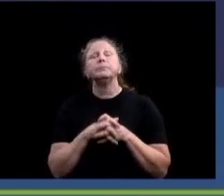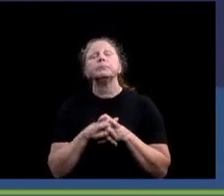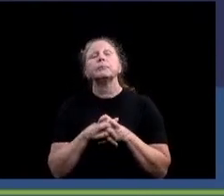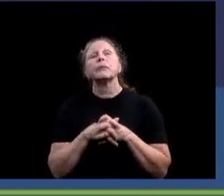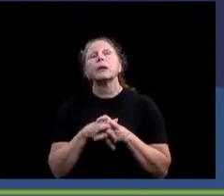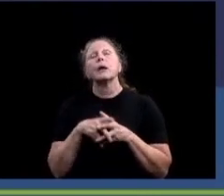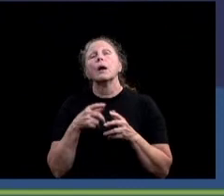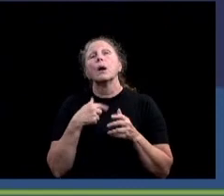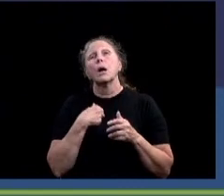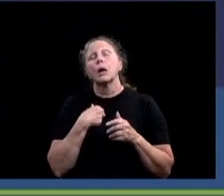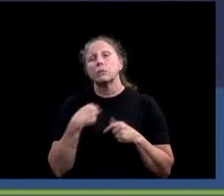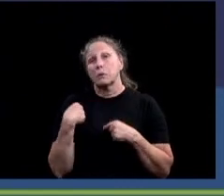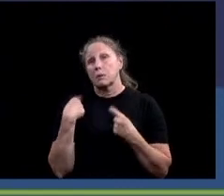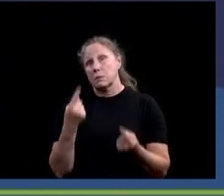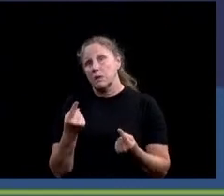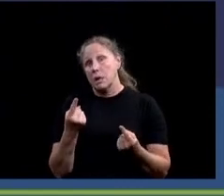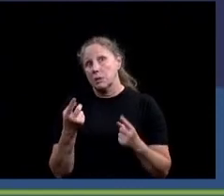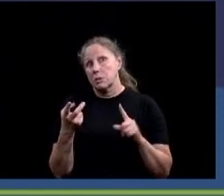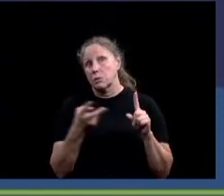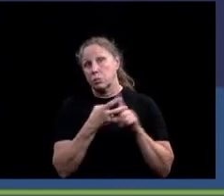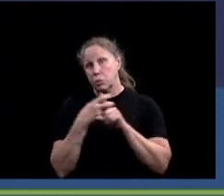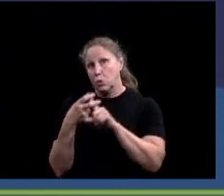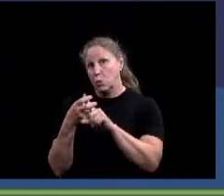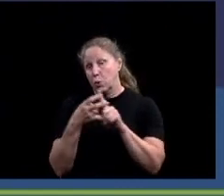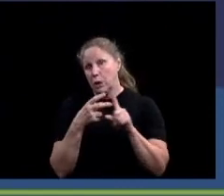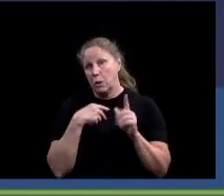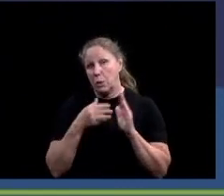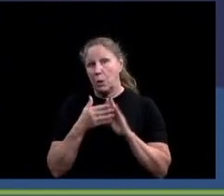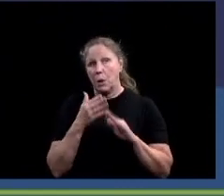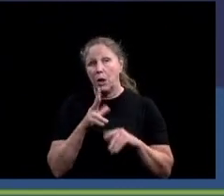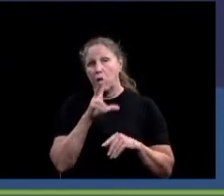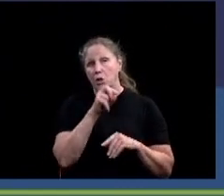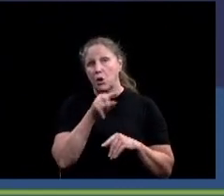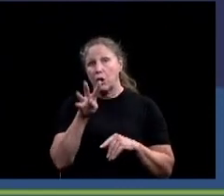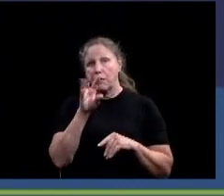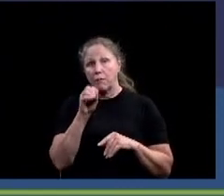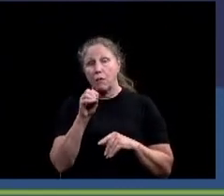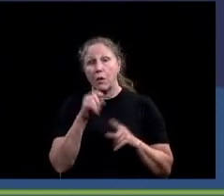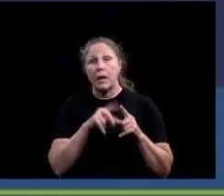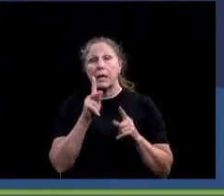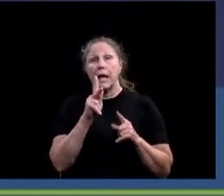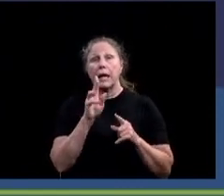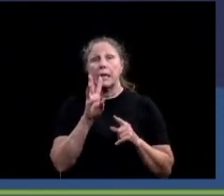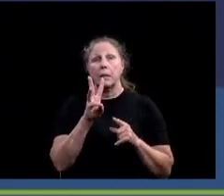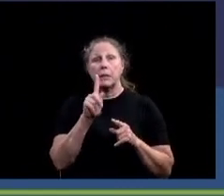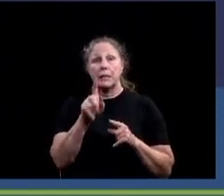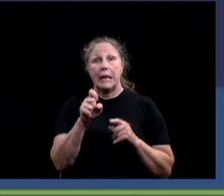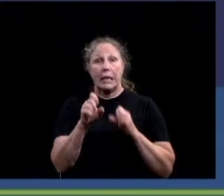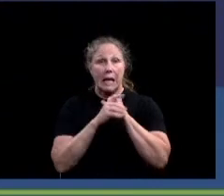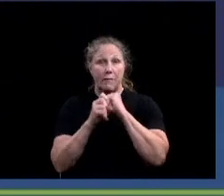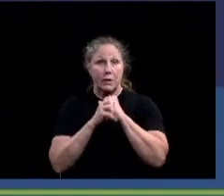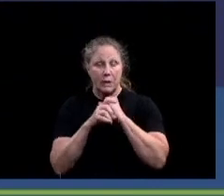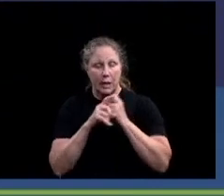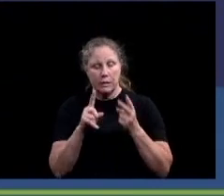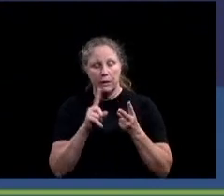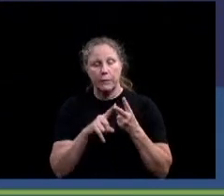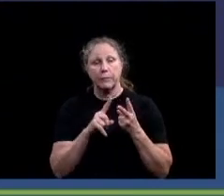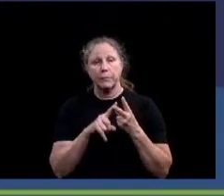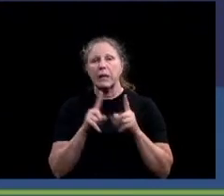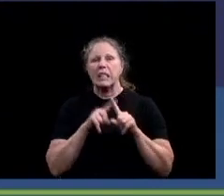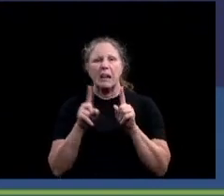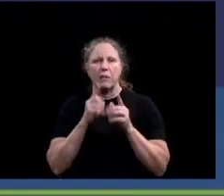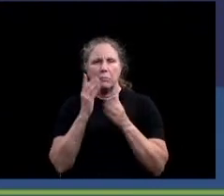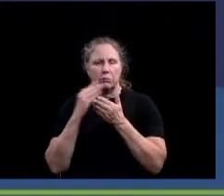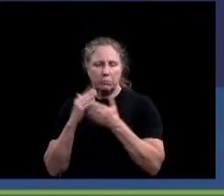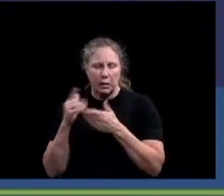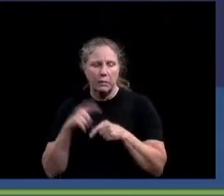ran 30 to 40 spots a week on KWTX in different segments. We ran it on TV Fox 44.